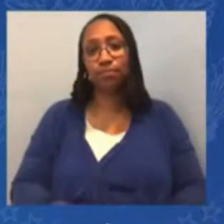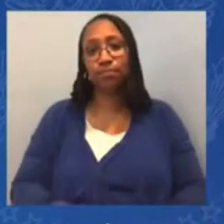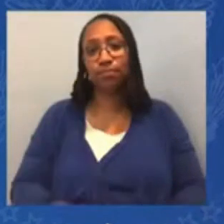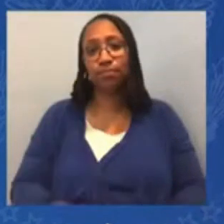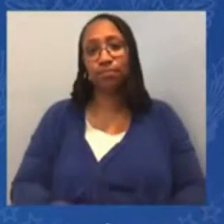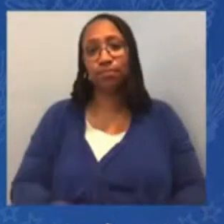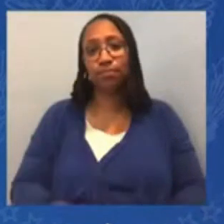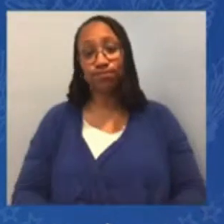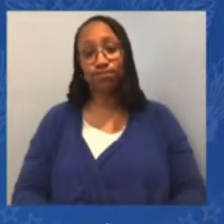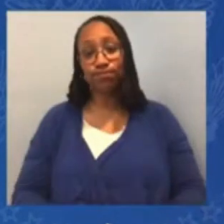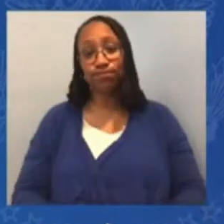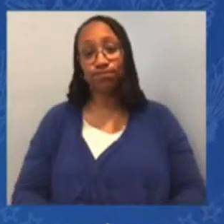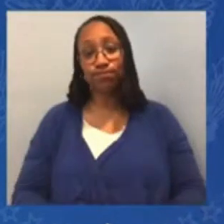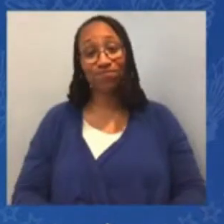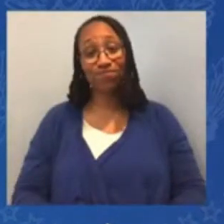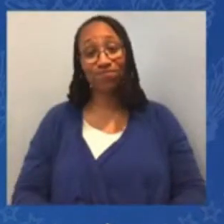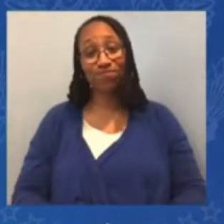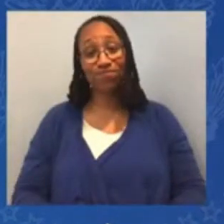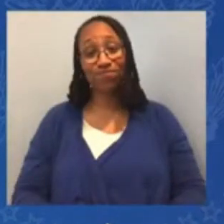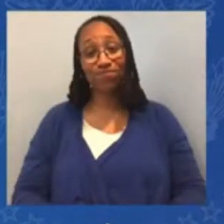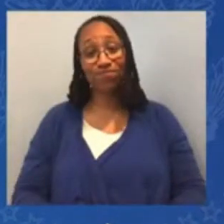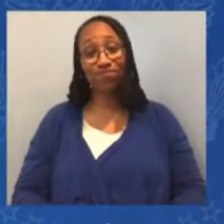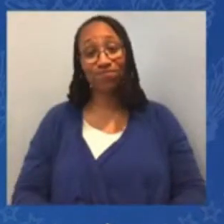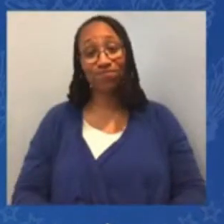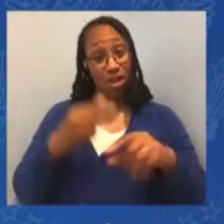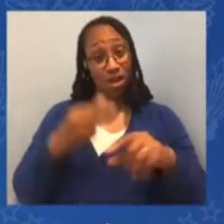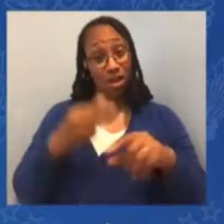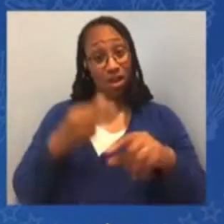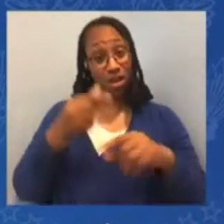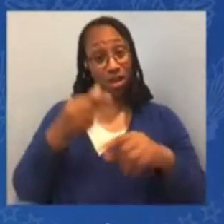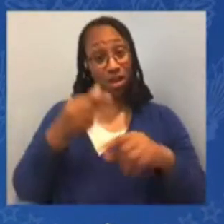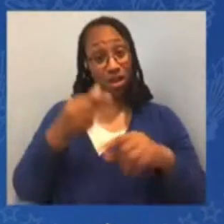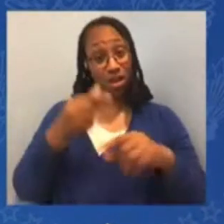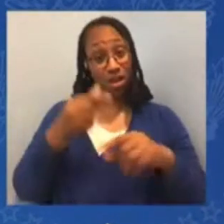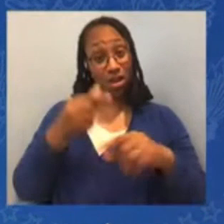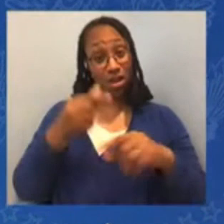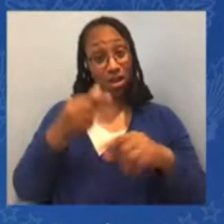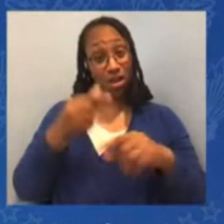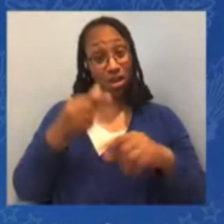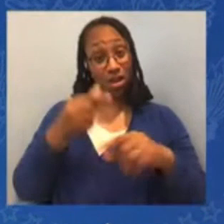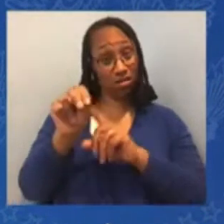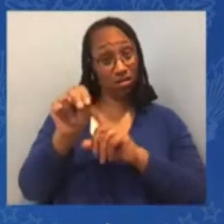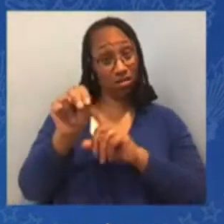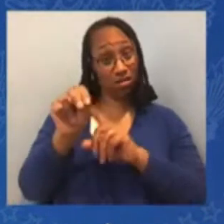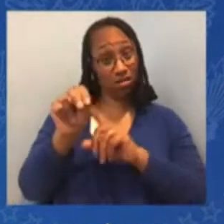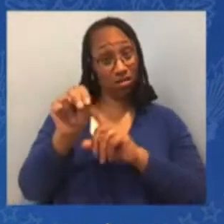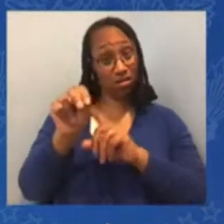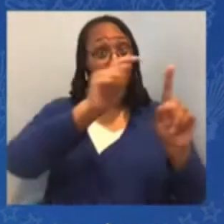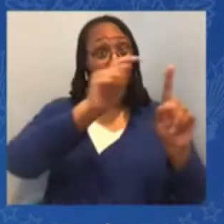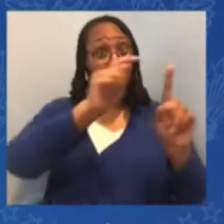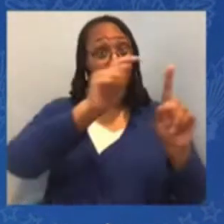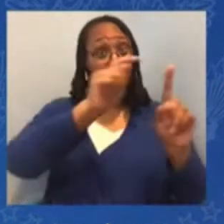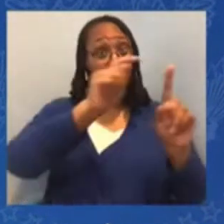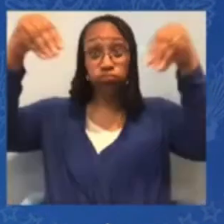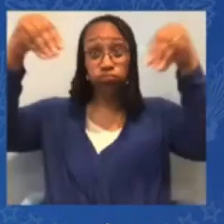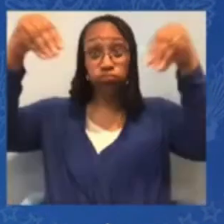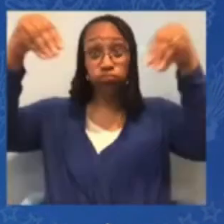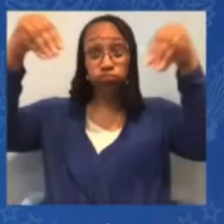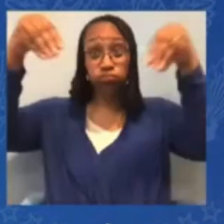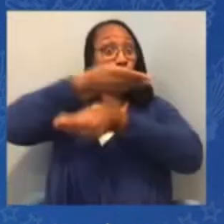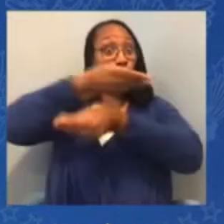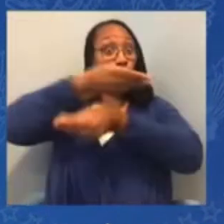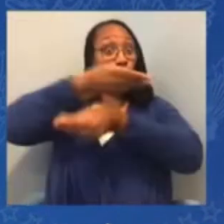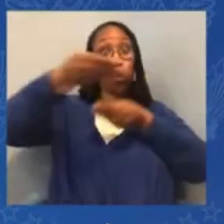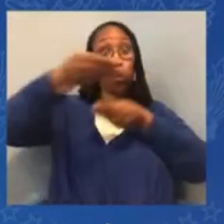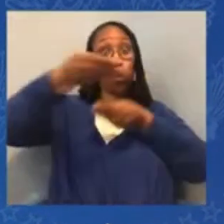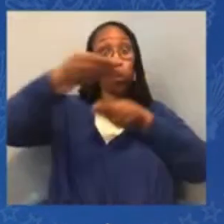already? No, I'm serious. Think about it. You go home and tell your mother, father, brother, sister, aunt, uncle that,